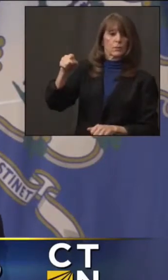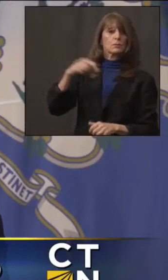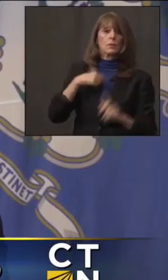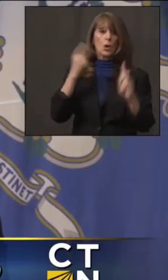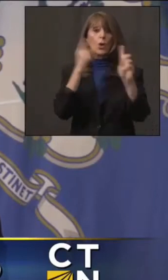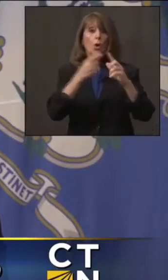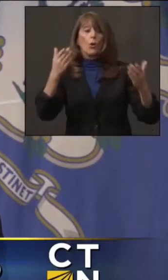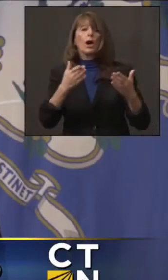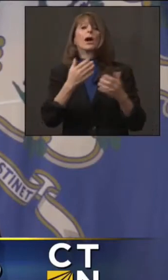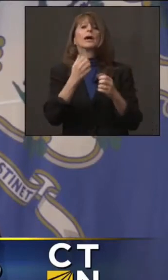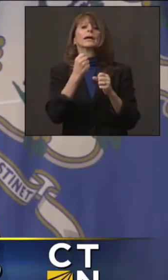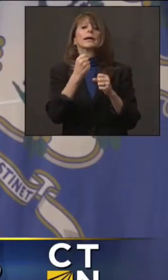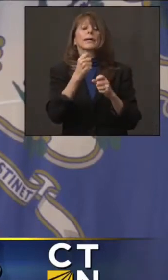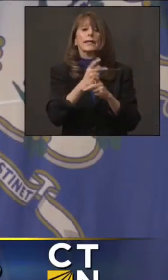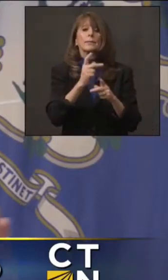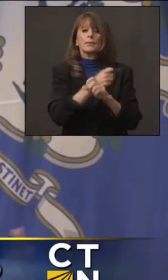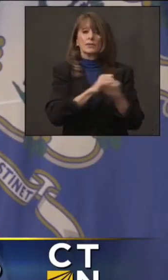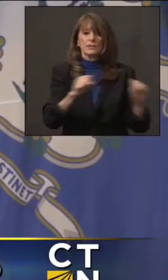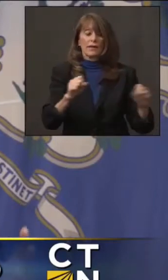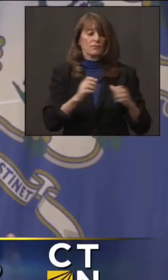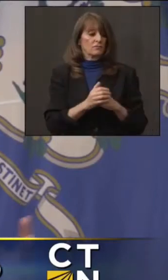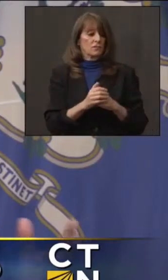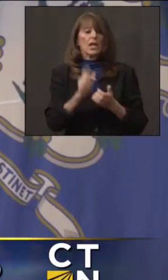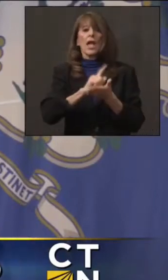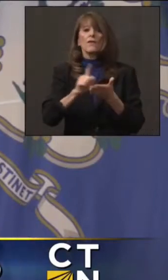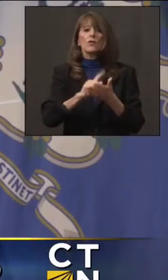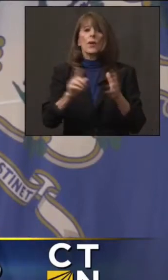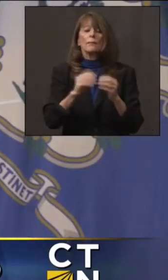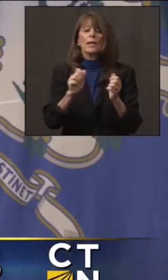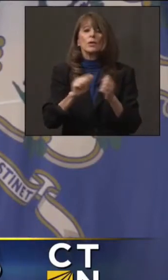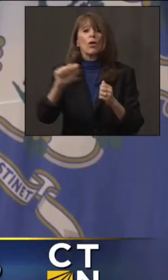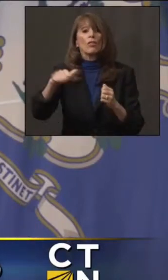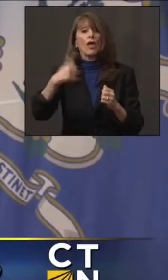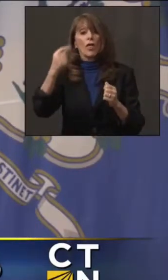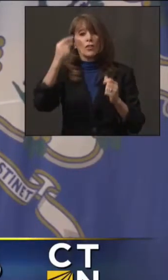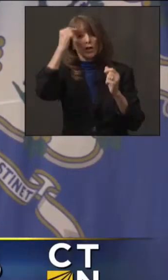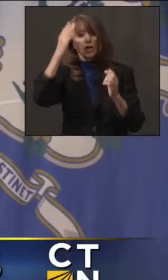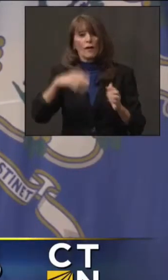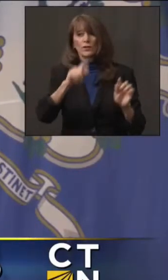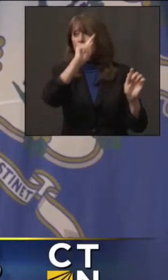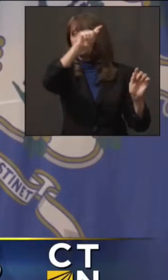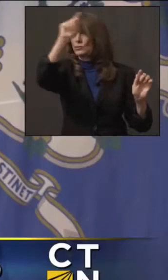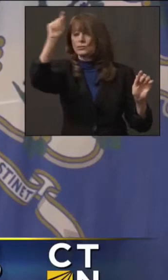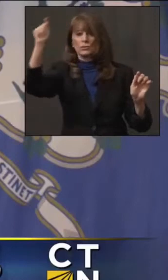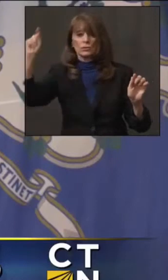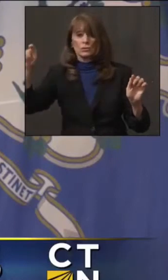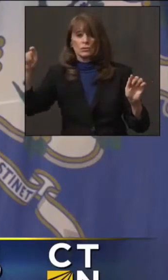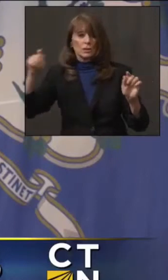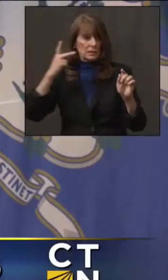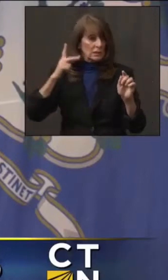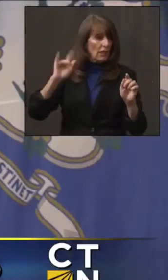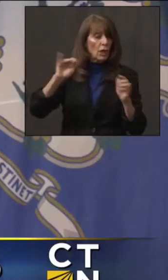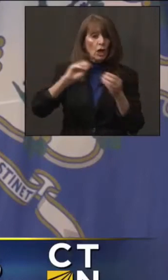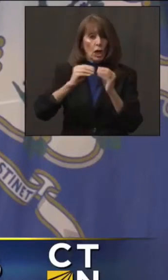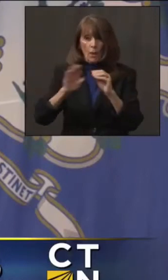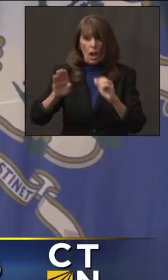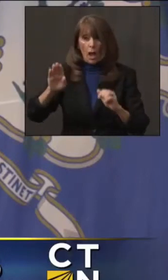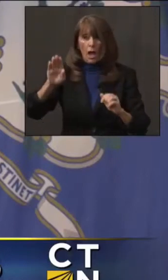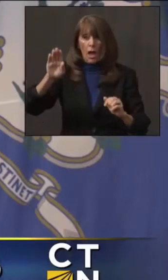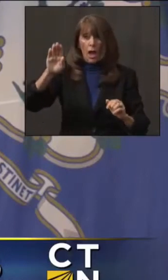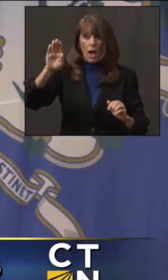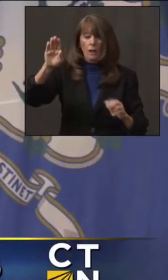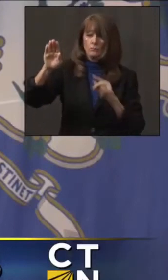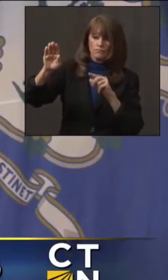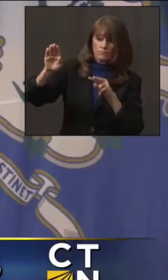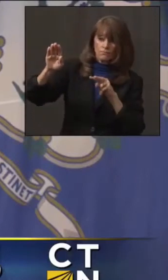safe. Every week I'm talking to my fellow governors as their metrics change as well. Obviously, when it comes to things